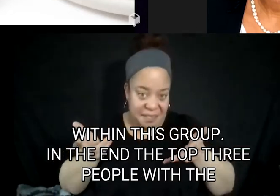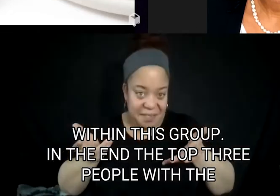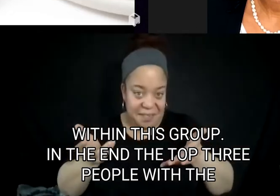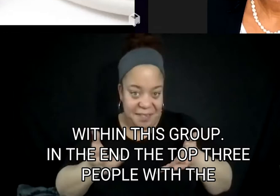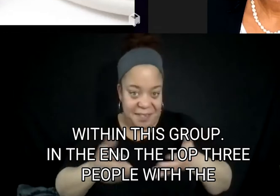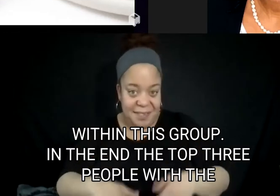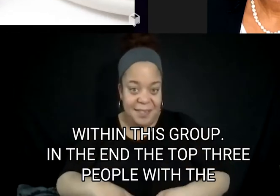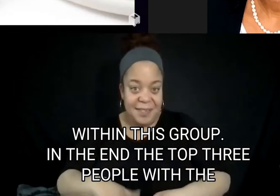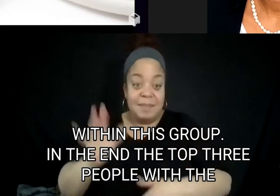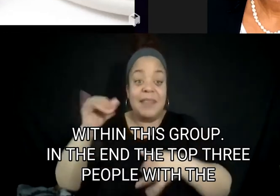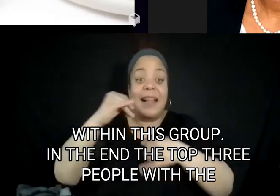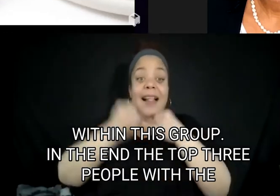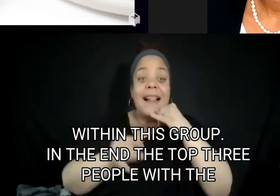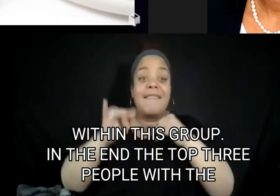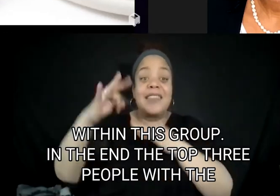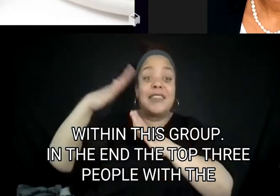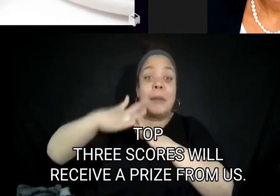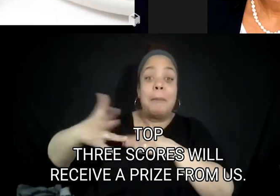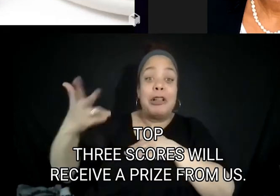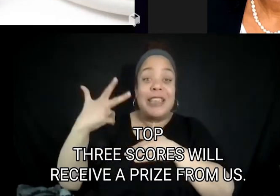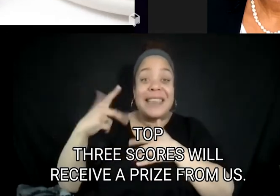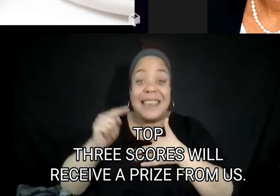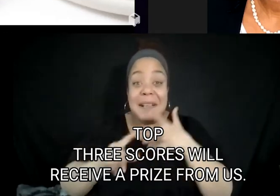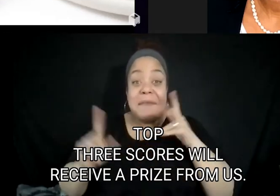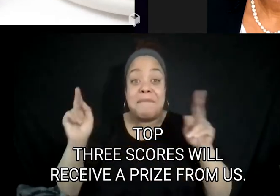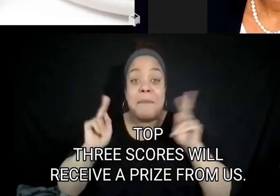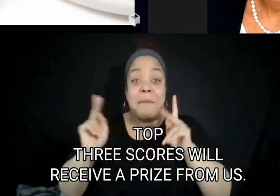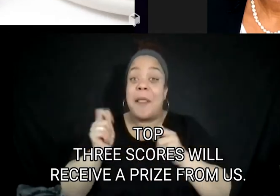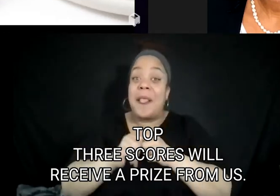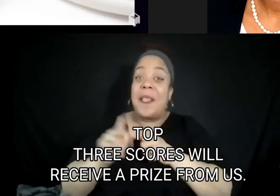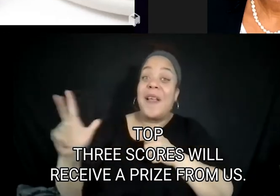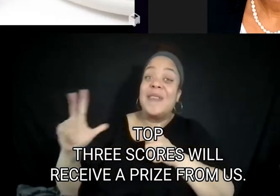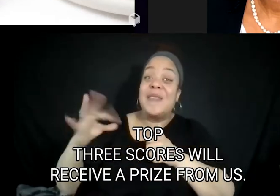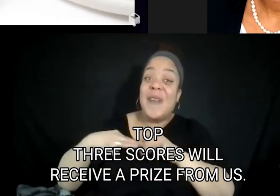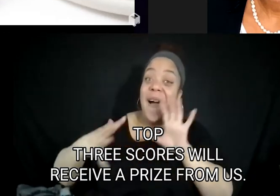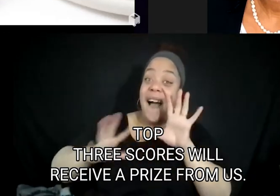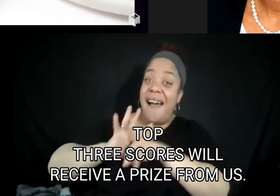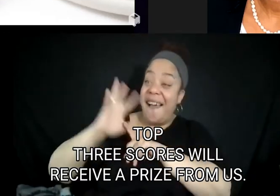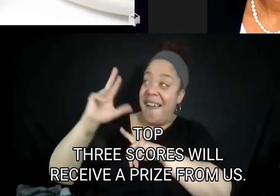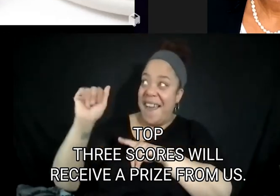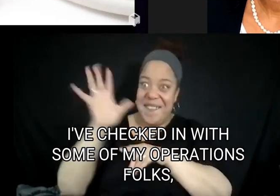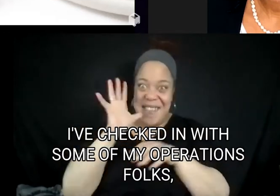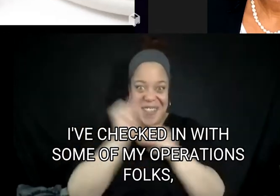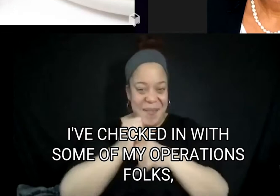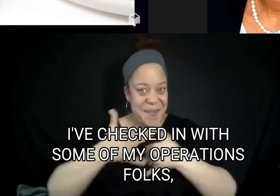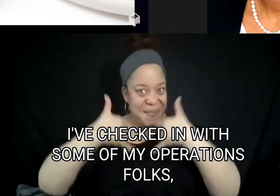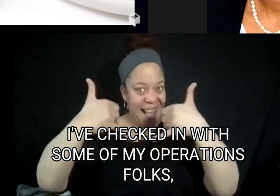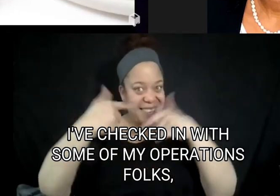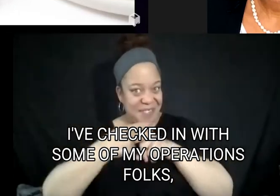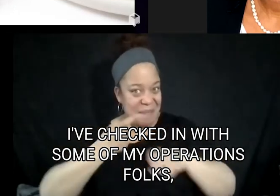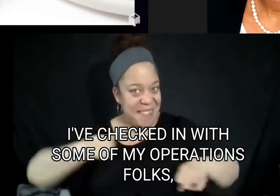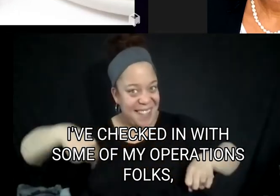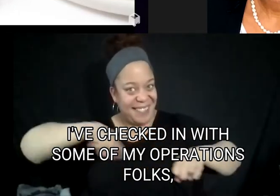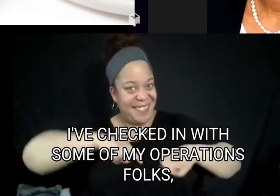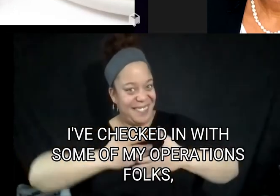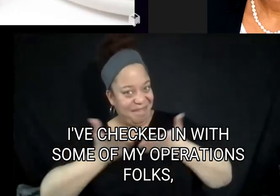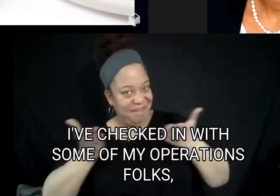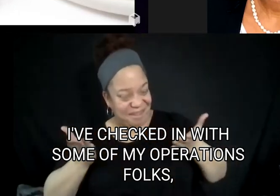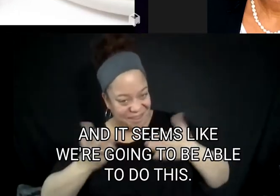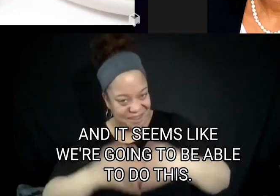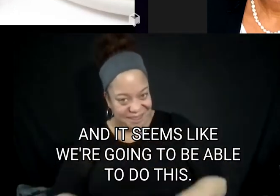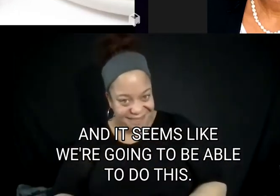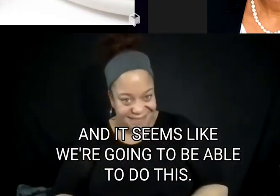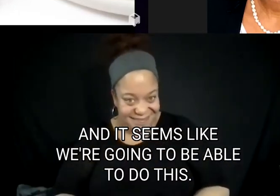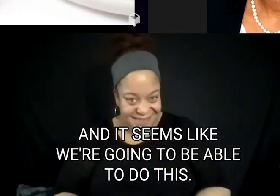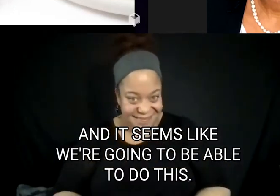in with some of my operations folks, and it seems like we're going to be able to do this. We have some wonderful stuff in our Oakland office that we'll be sending out